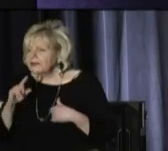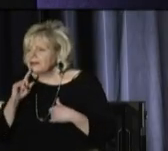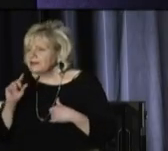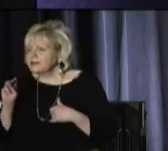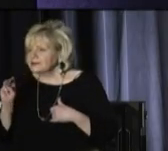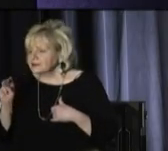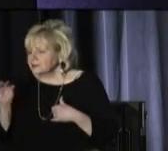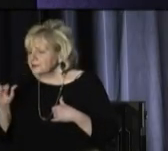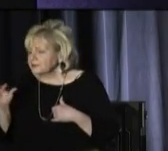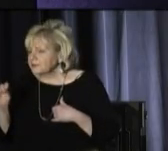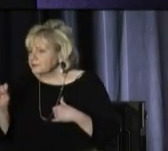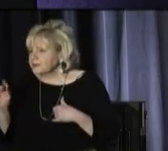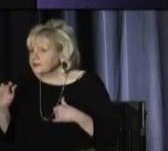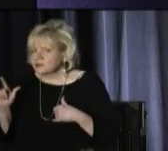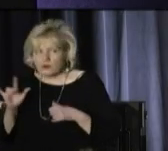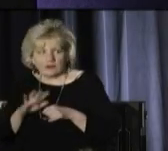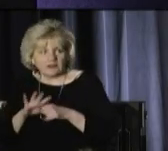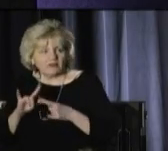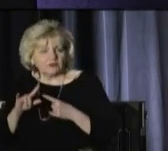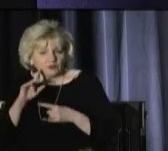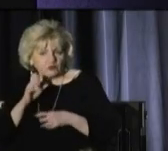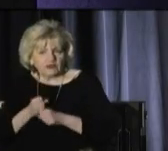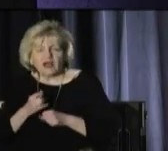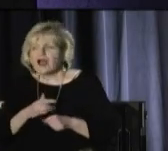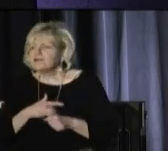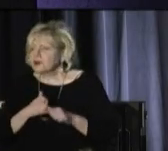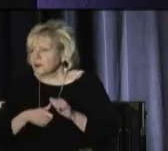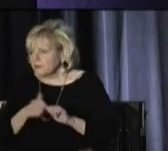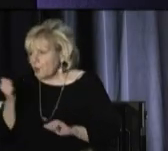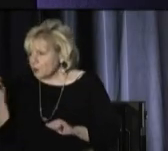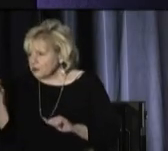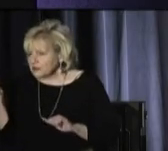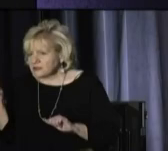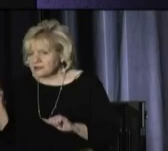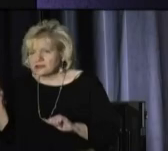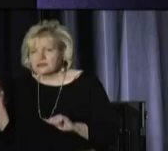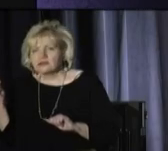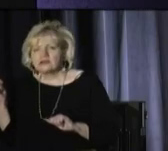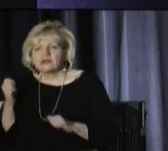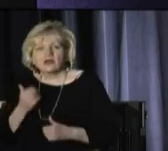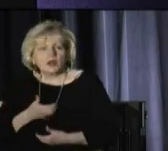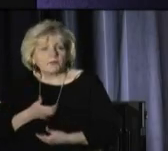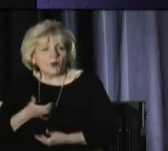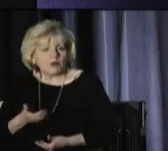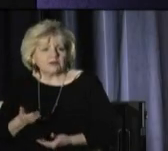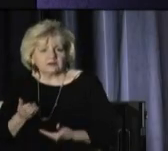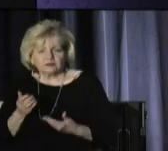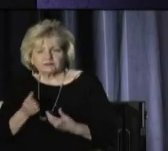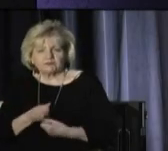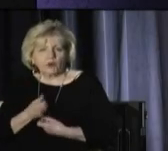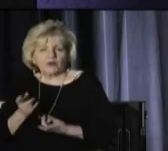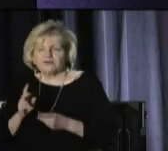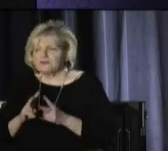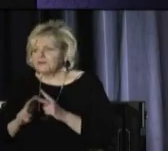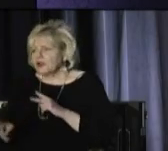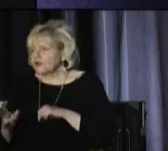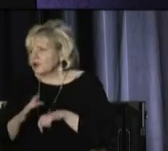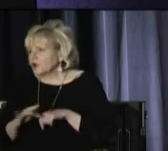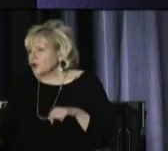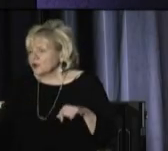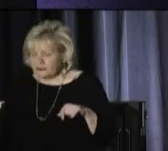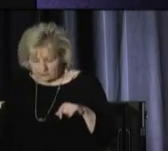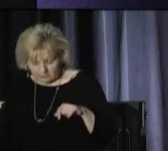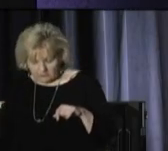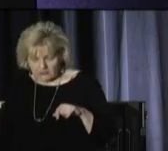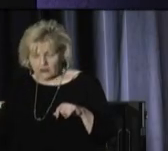trust that. And I think I felt it most when I was a poet very early on, like it would just, it would